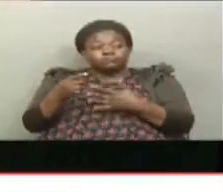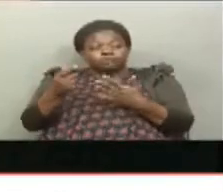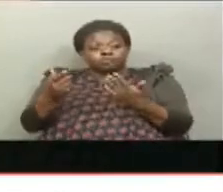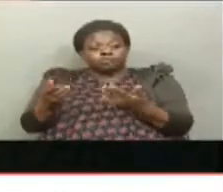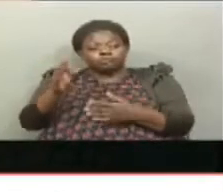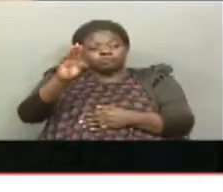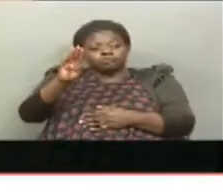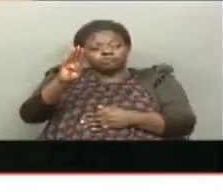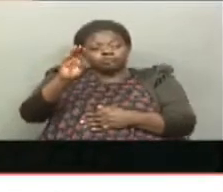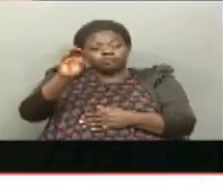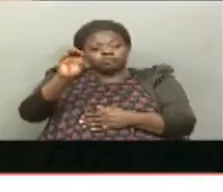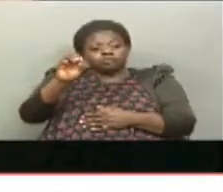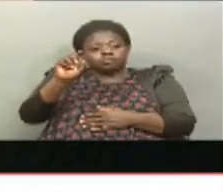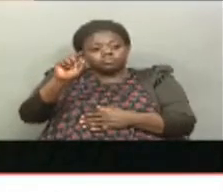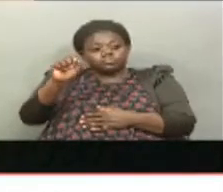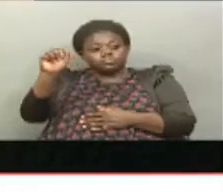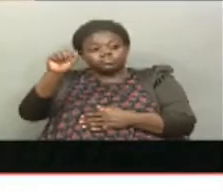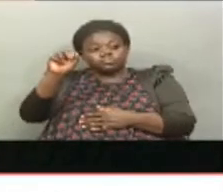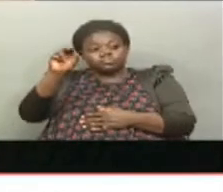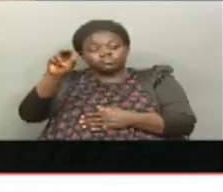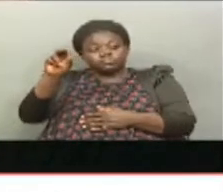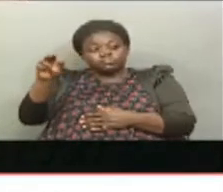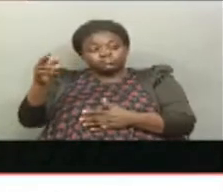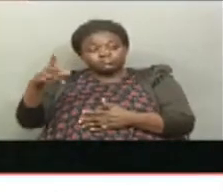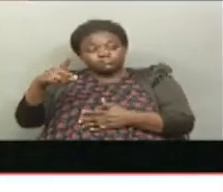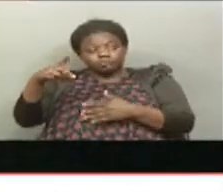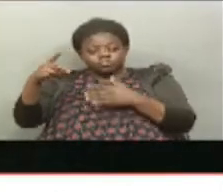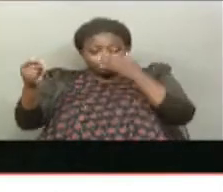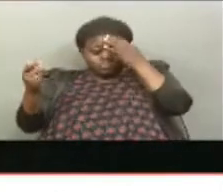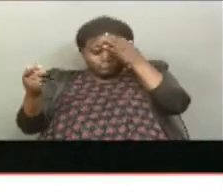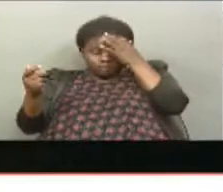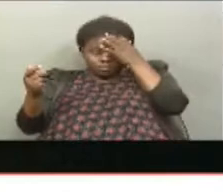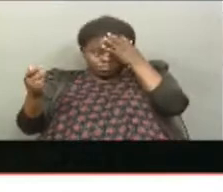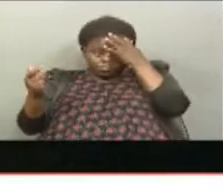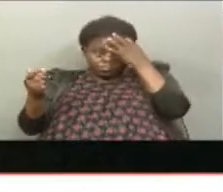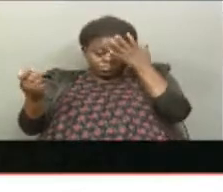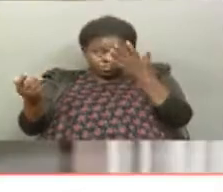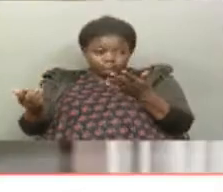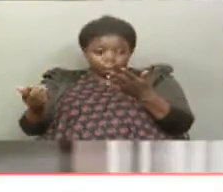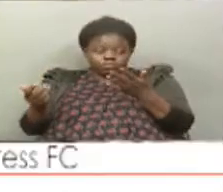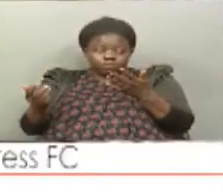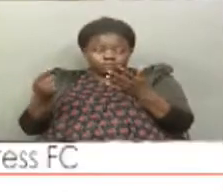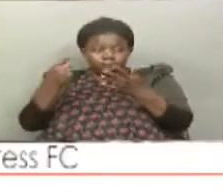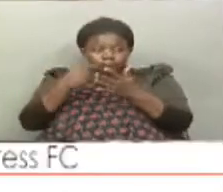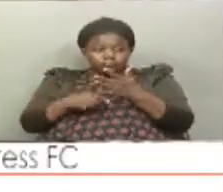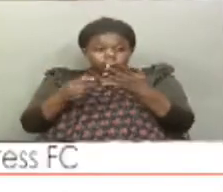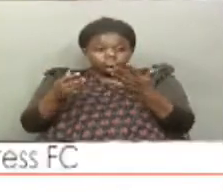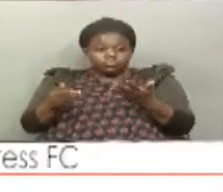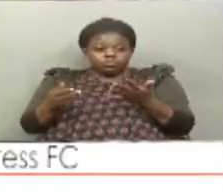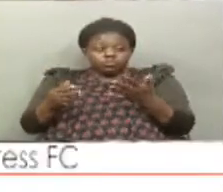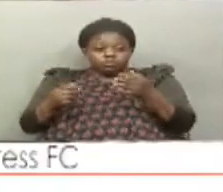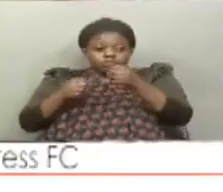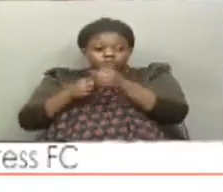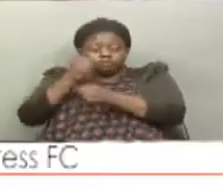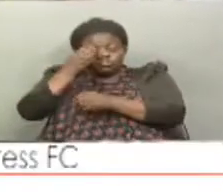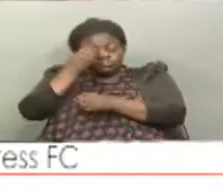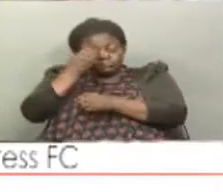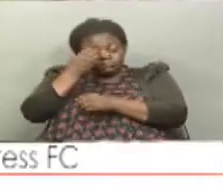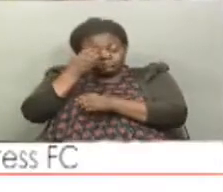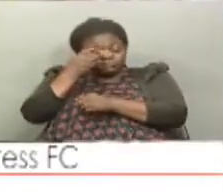the other. Jacob will be given Yaw, or you know, get that in Oleta, Biunya, Unya, Mukusaki, no Pida, no